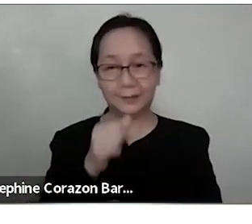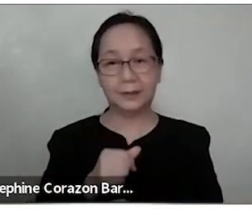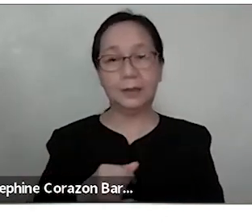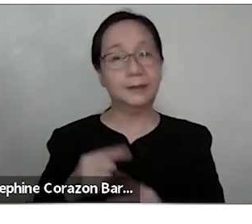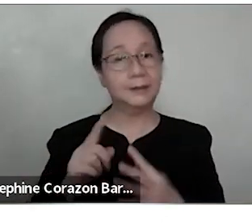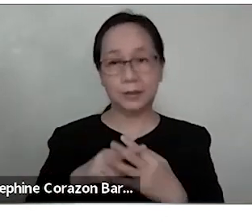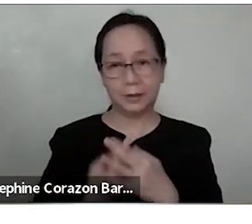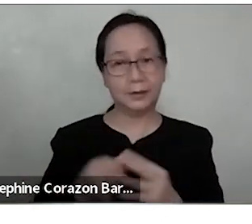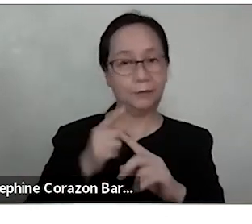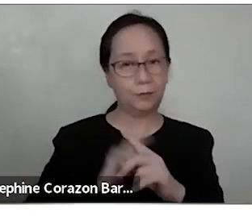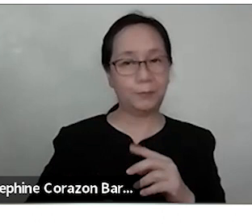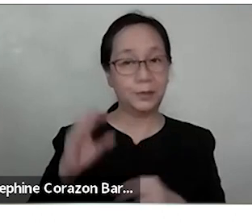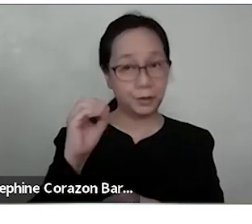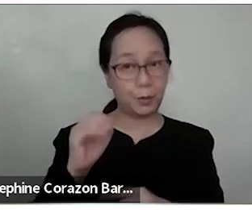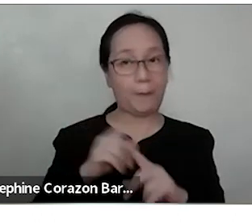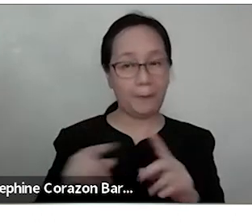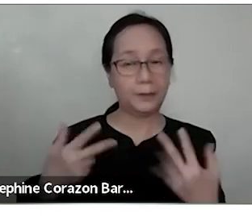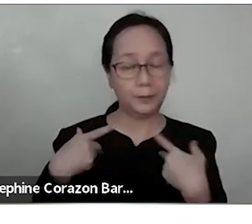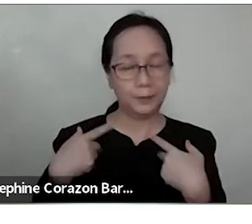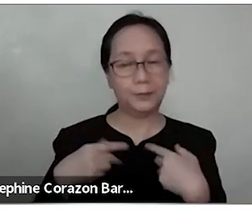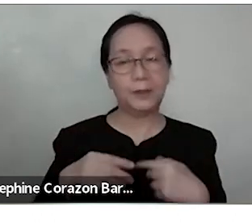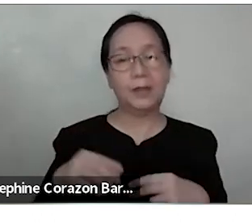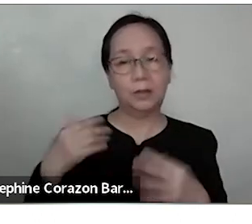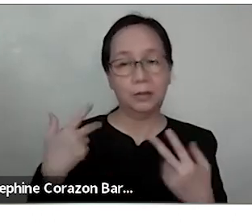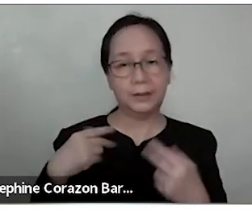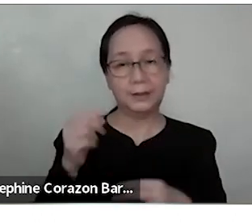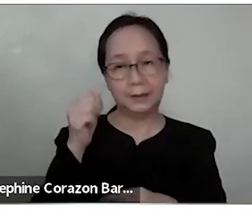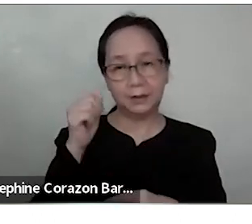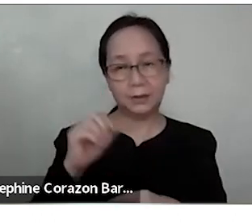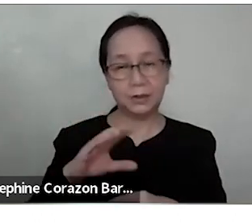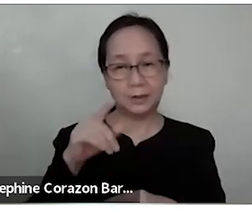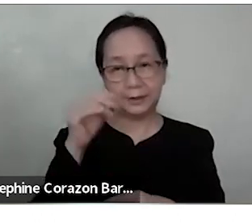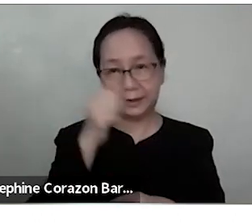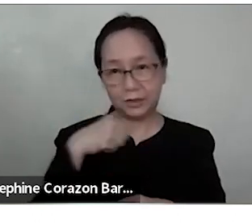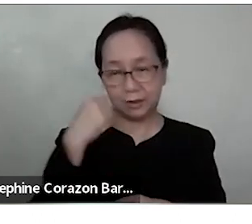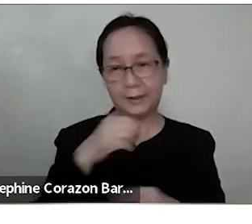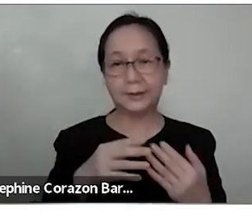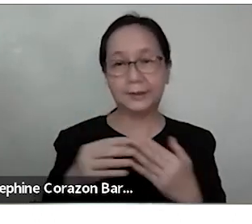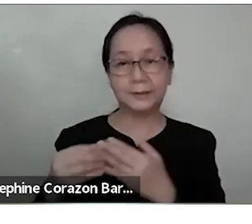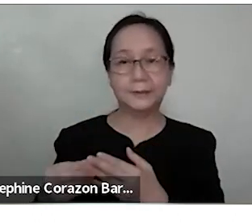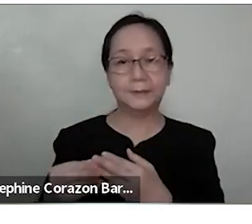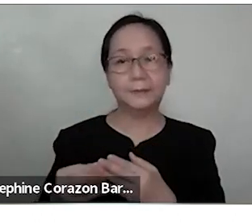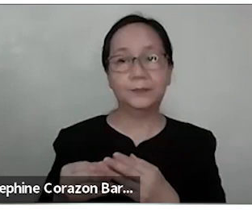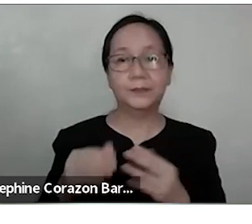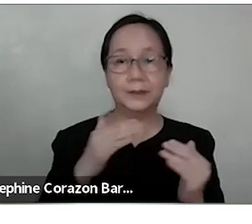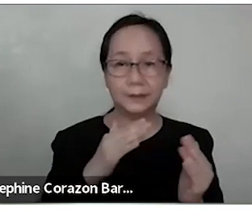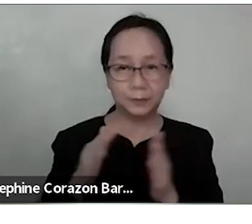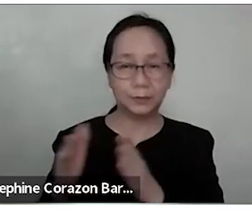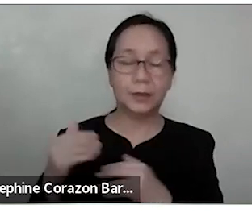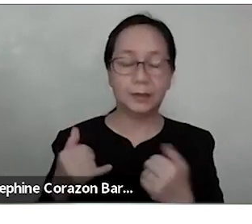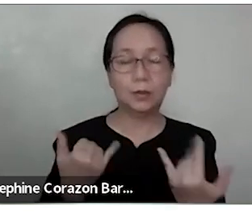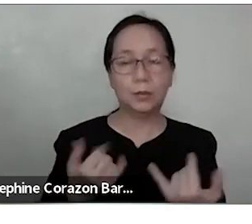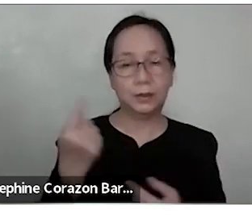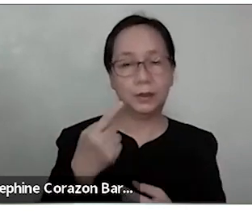scratch. You already have your own child participation guidelines and child safeguarding protocols, and these just need an